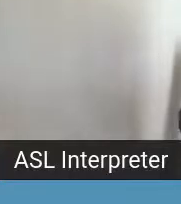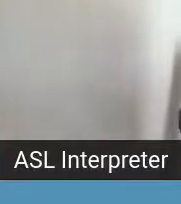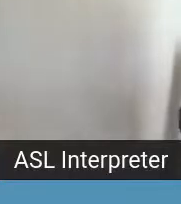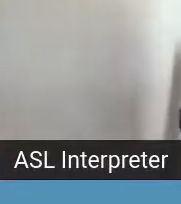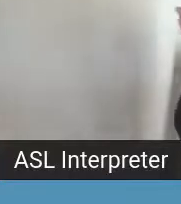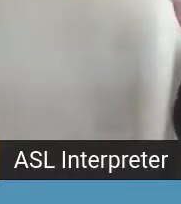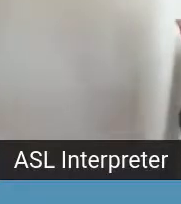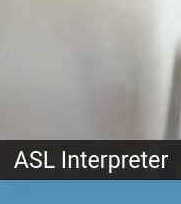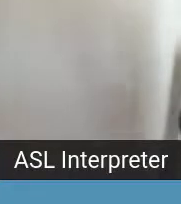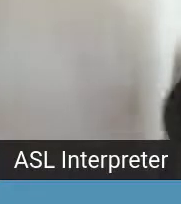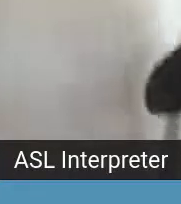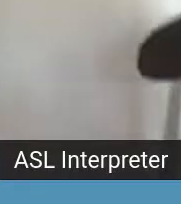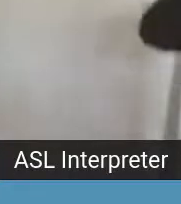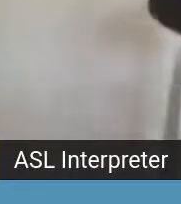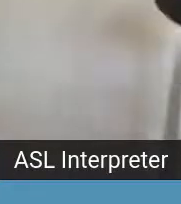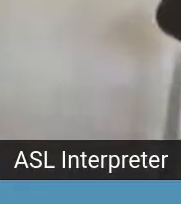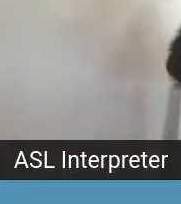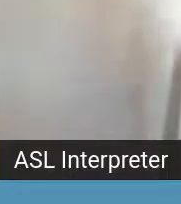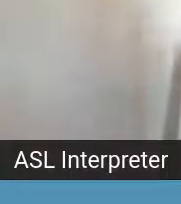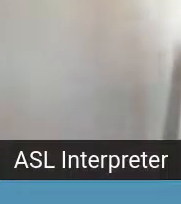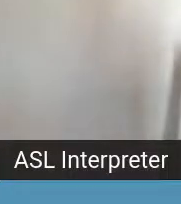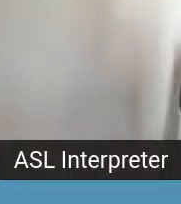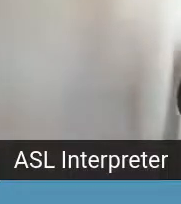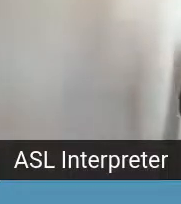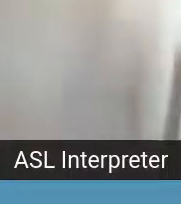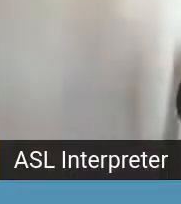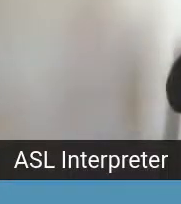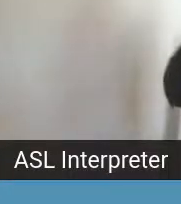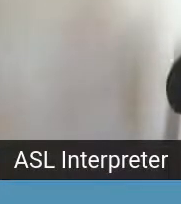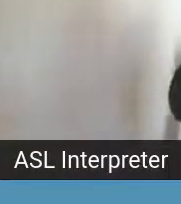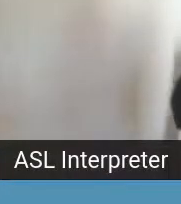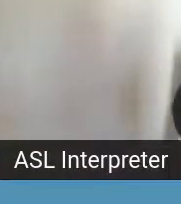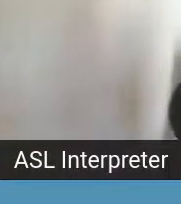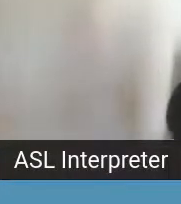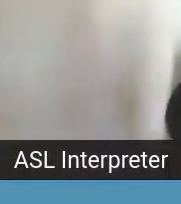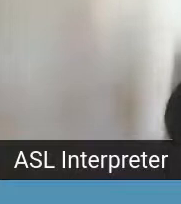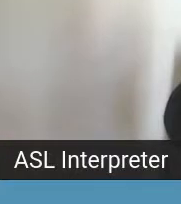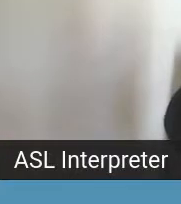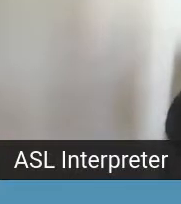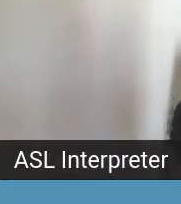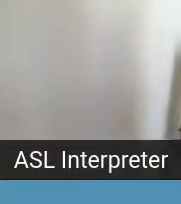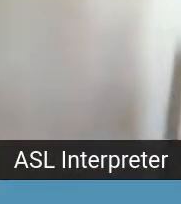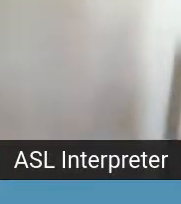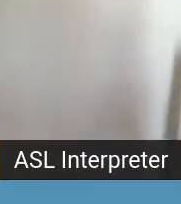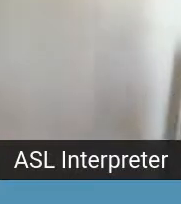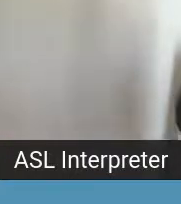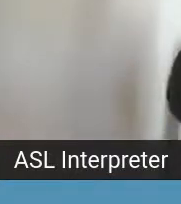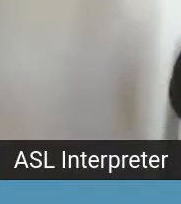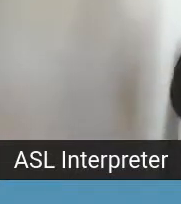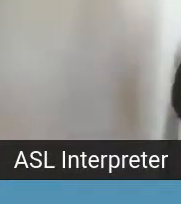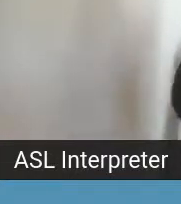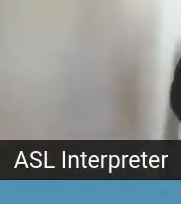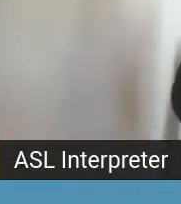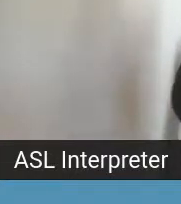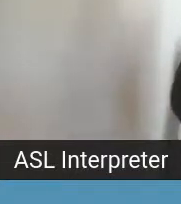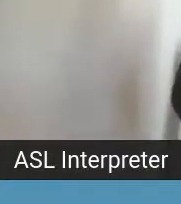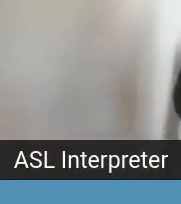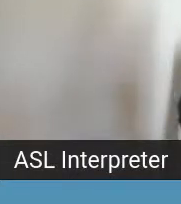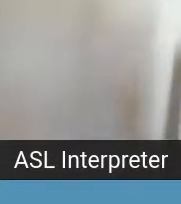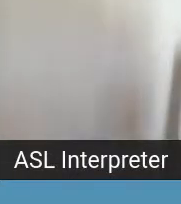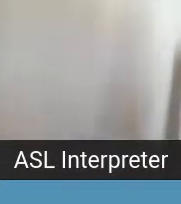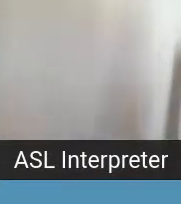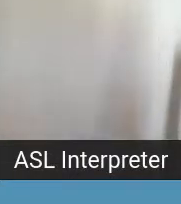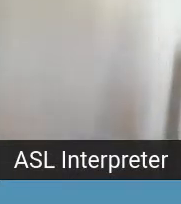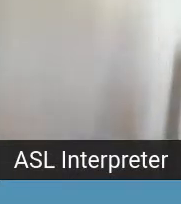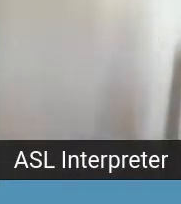I said, that QR code being one of the main drivers of traffic to our ticket page. I thought, well, wait, what? I didn't